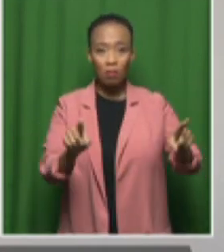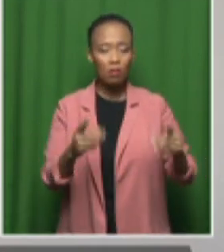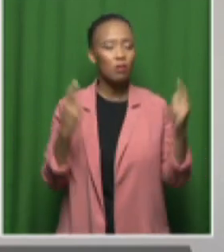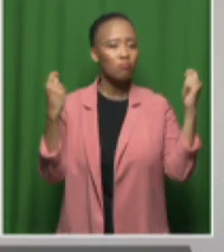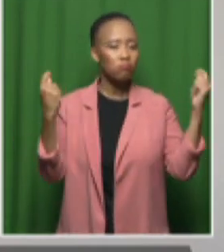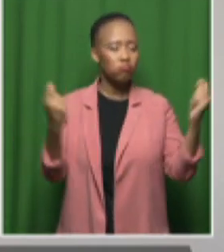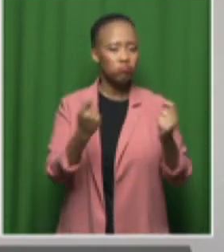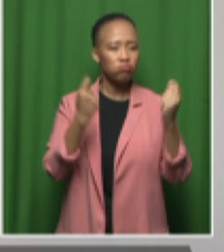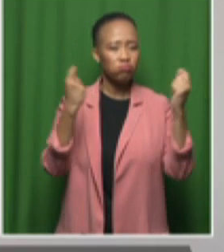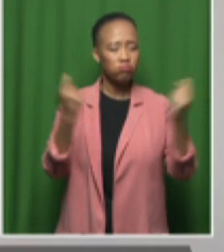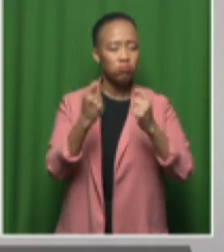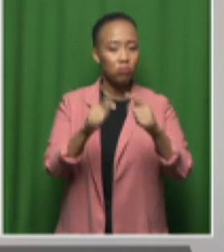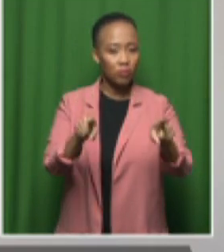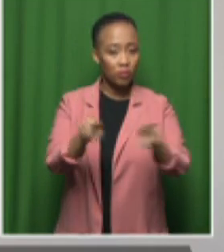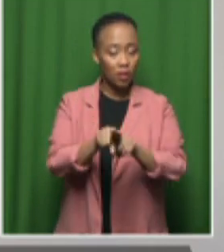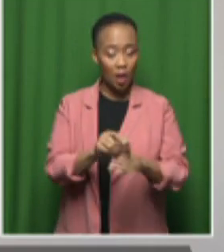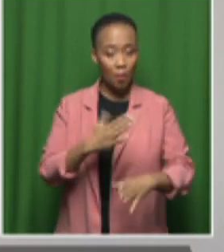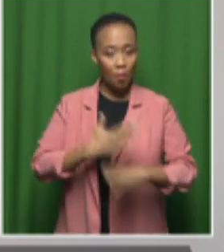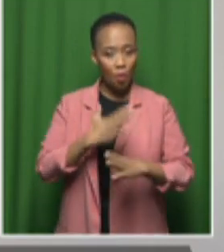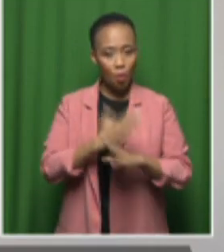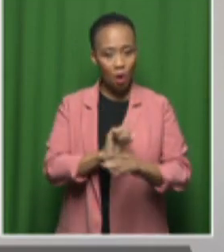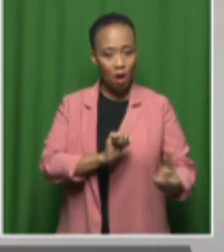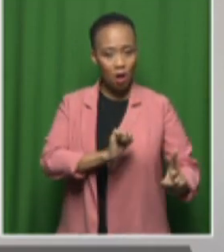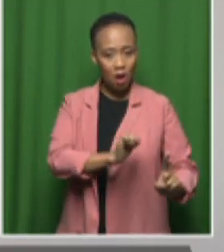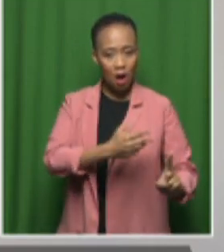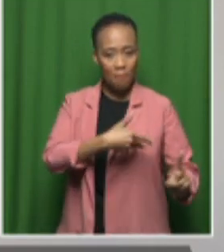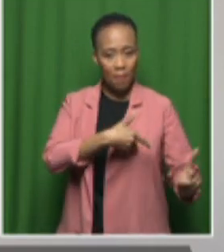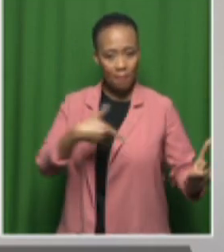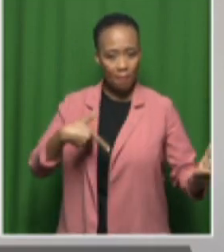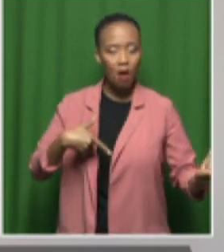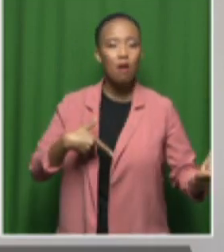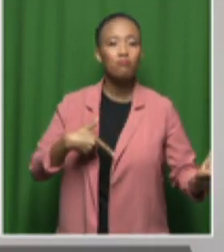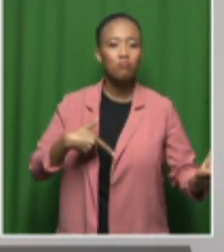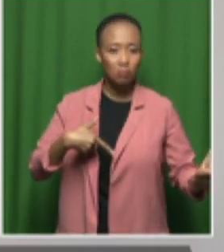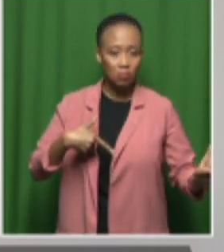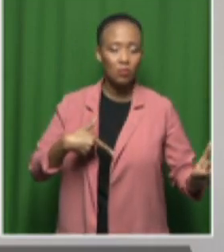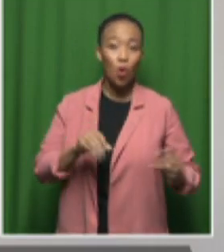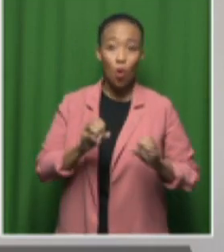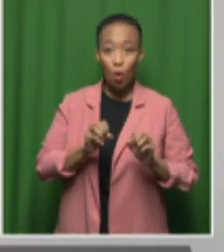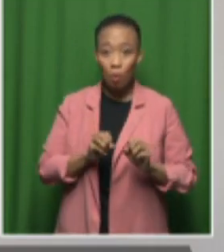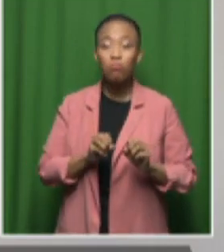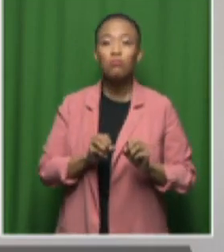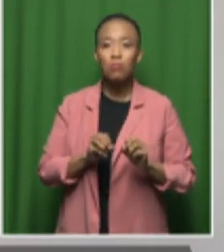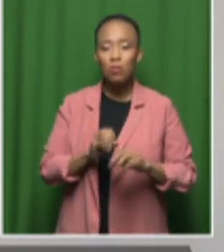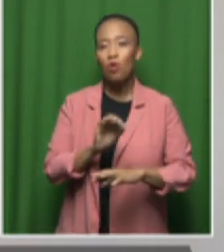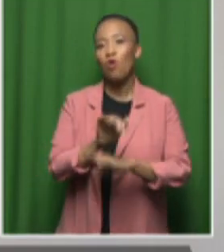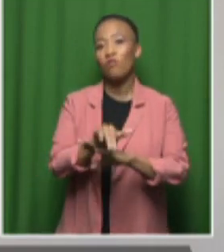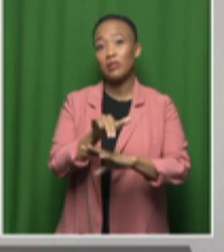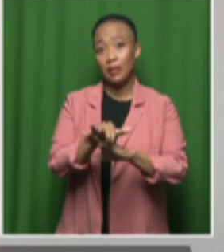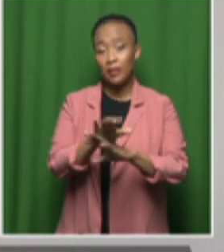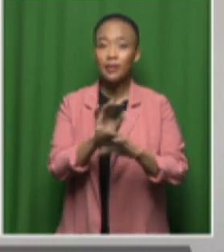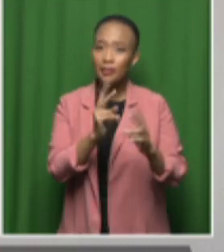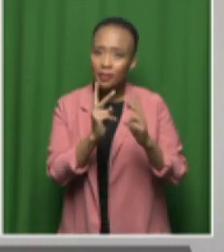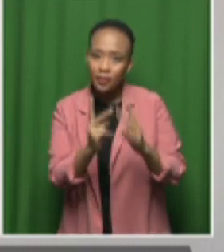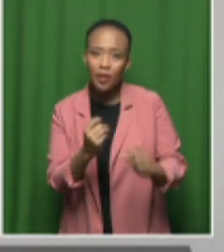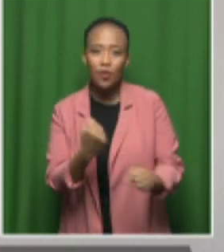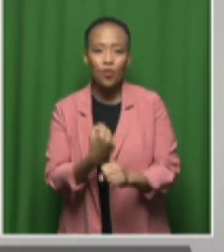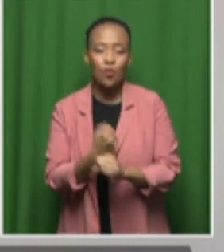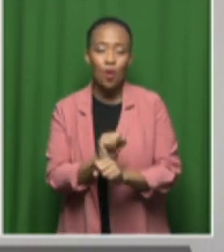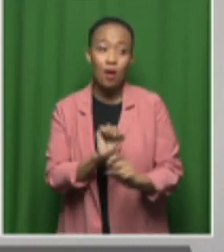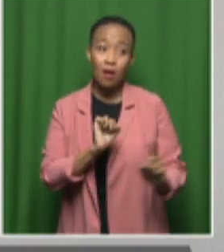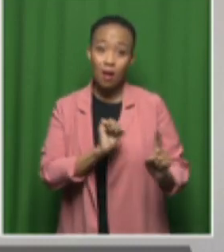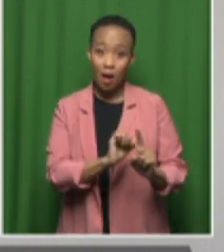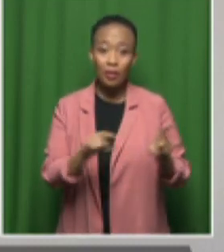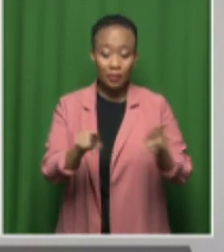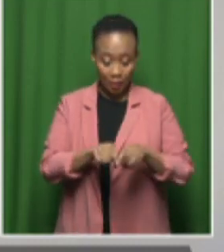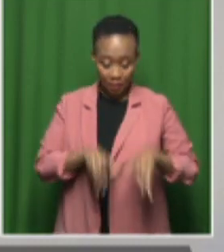works are seen elsewhere, and we get an opportunity to see her work here in South Africa. Mom Esther was